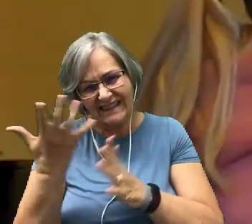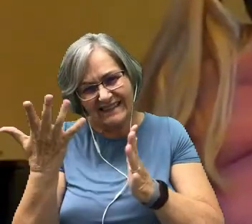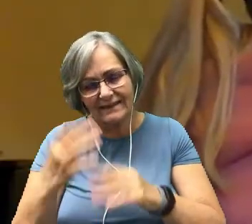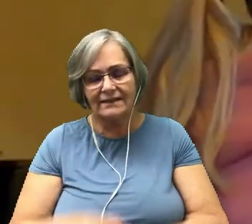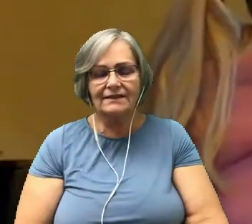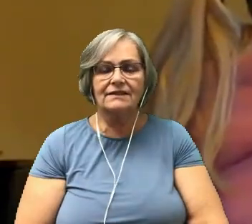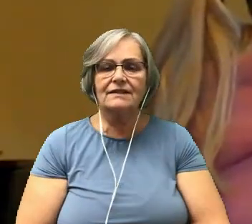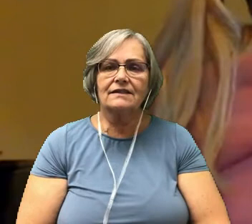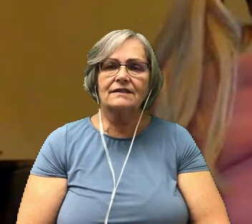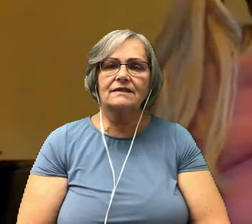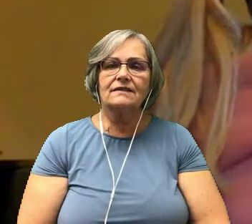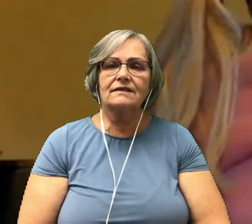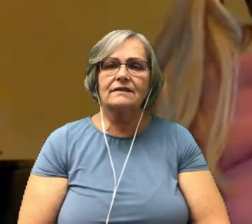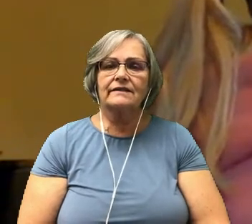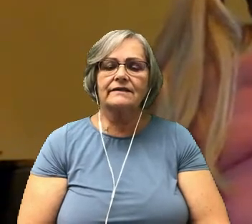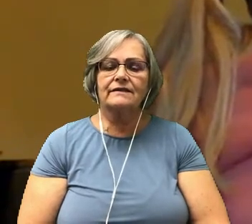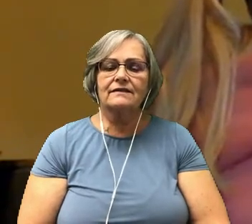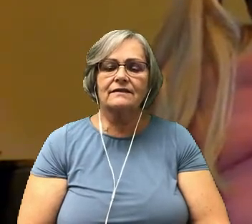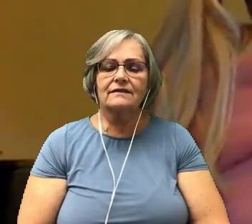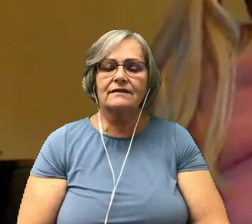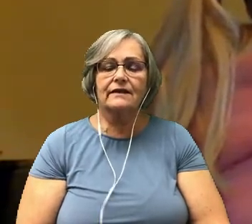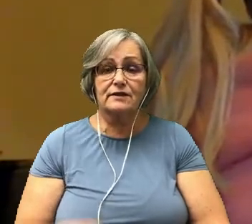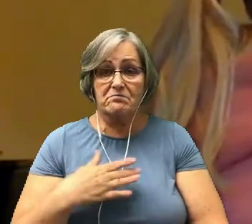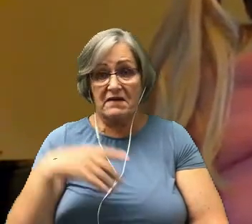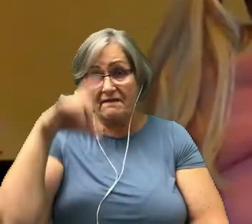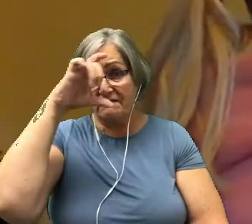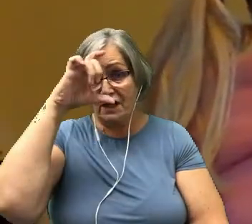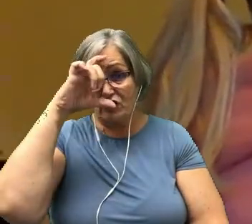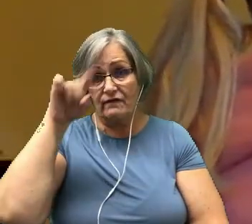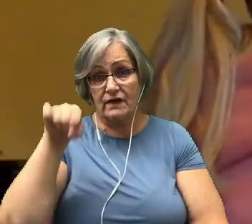And here's our firefighter.